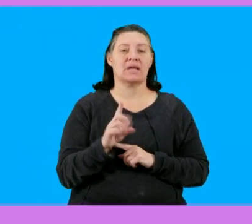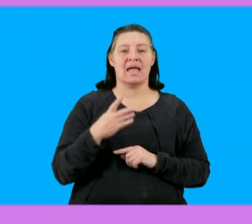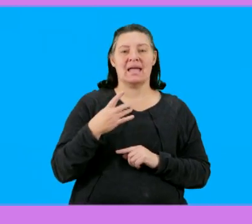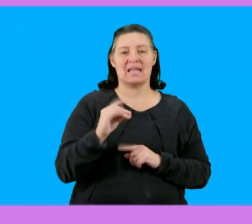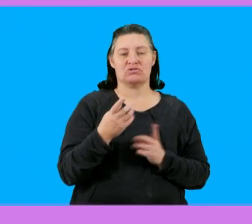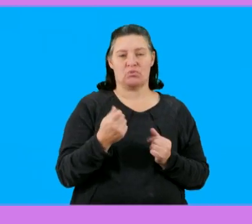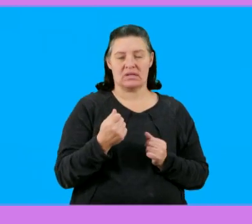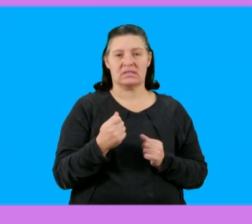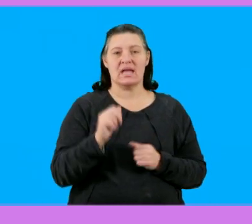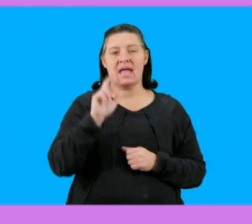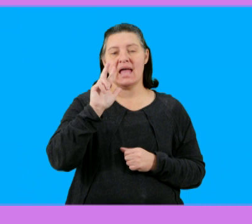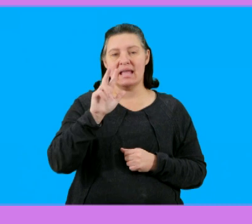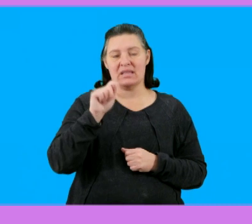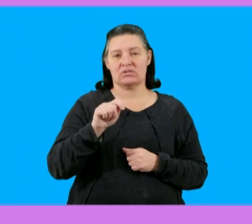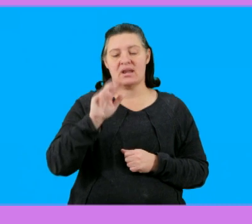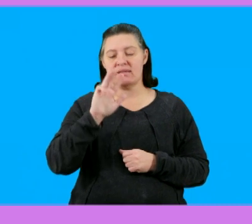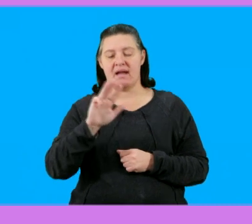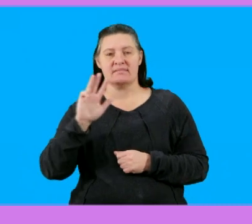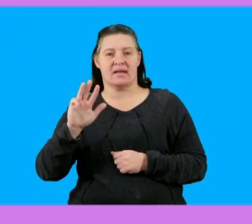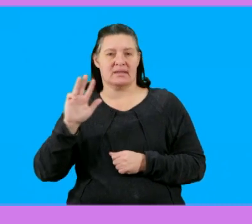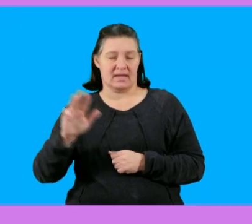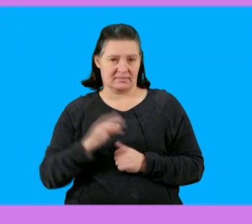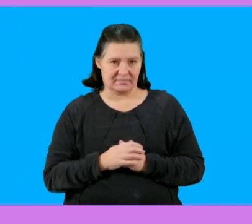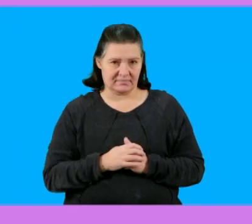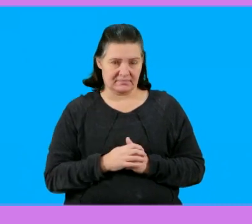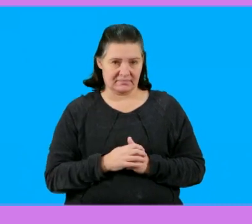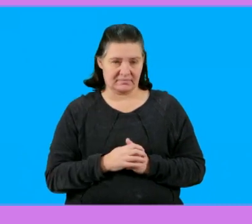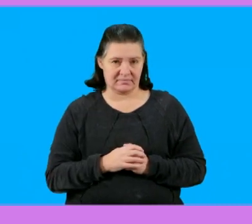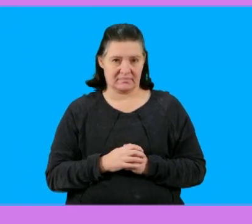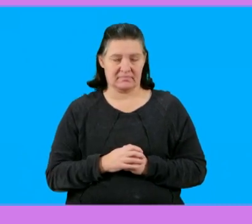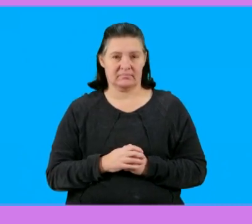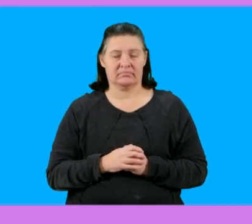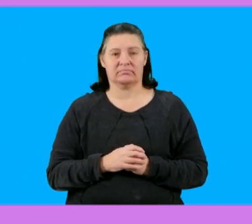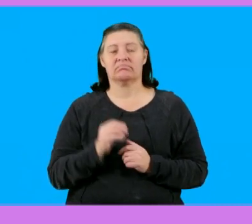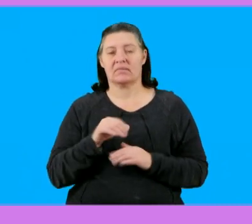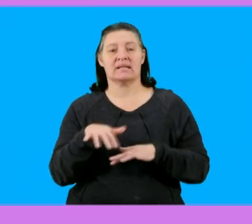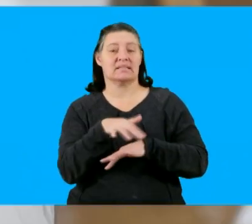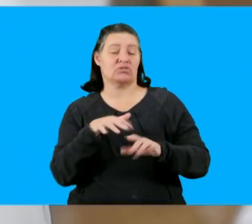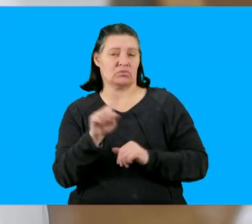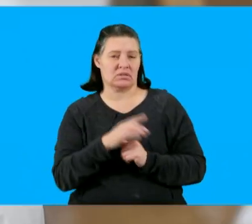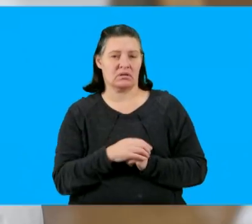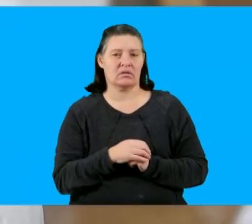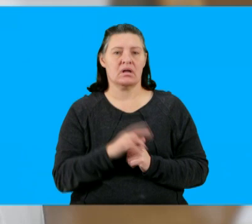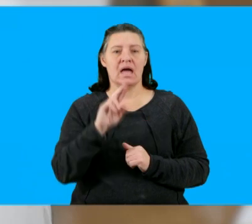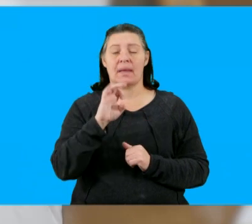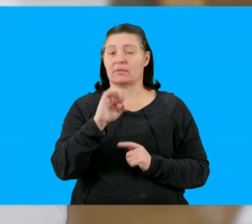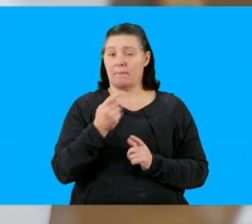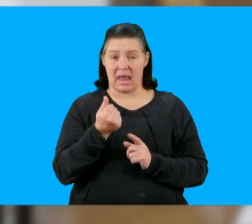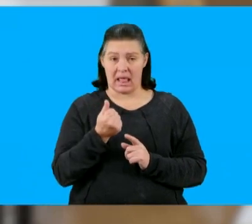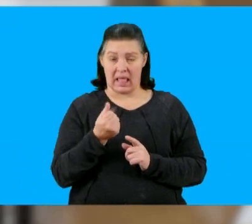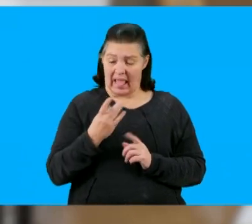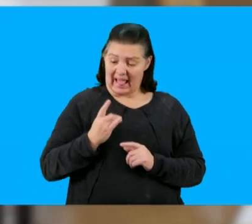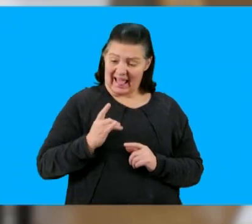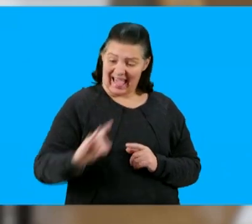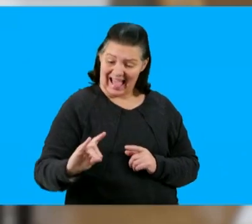for a cash price of 8,999 Rand. Okay, now here's the situation. Raymond does not have